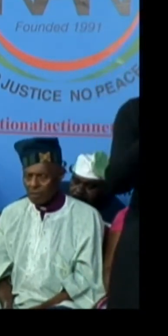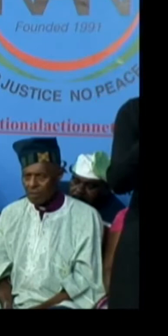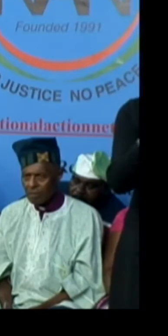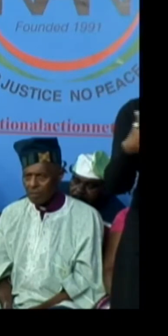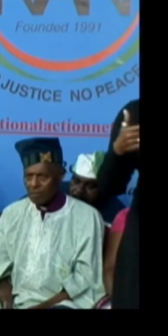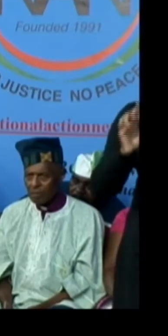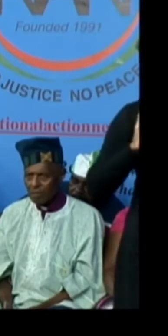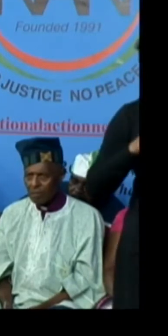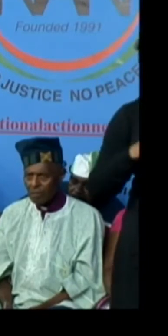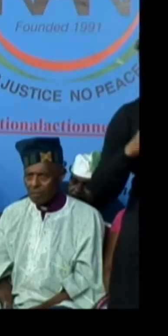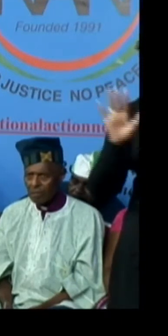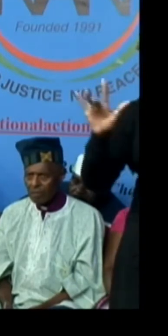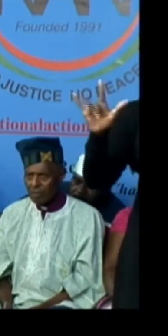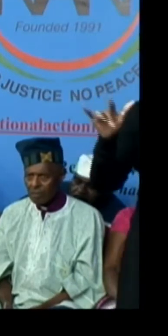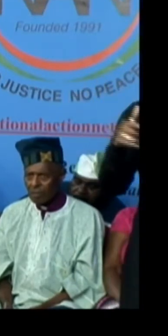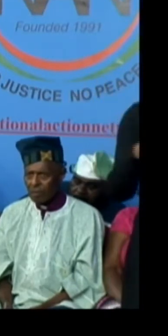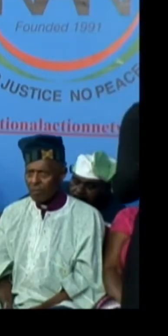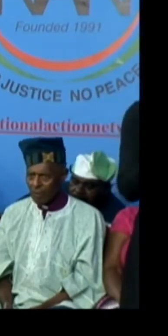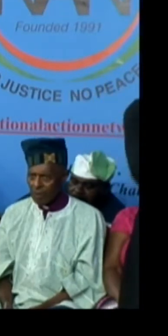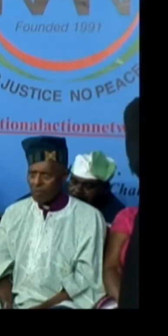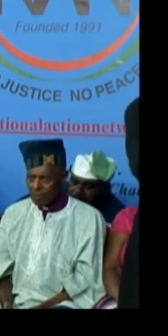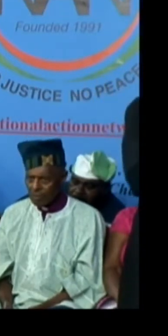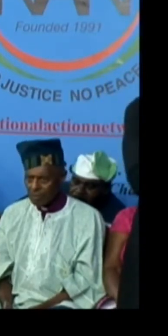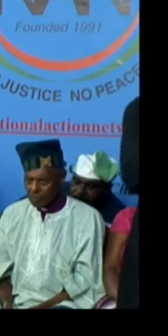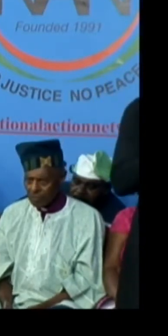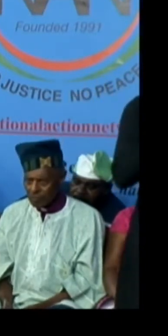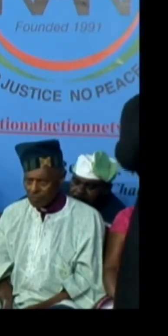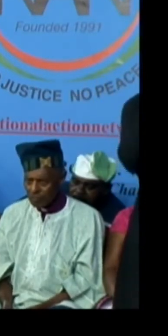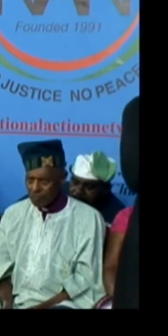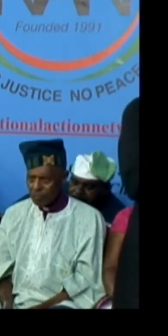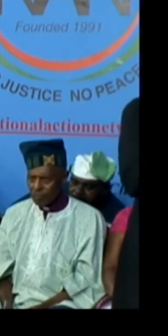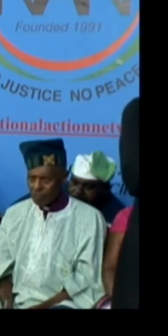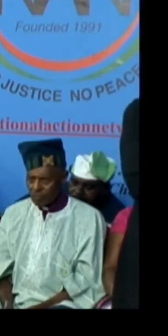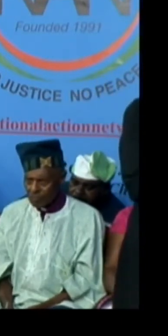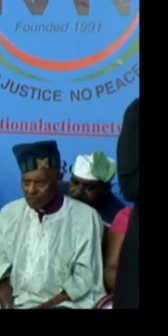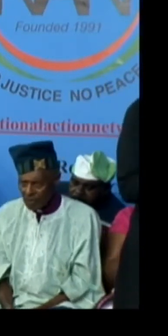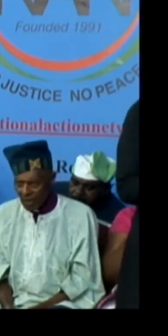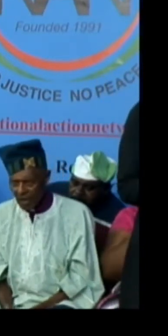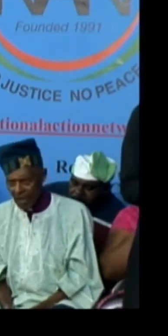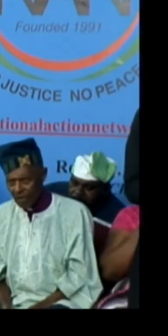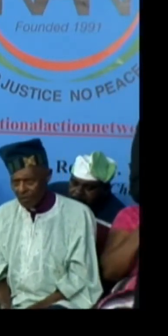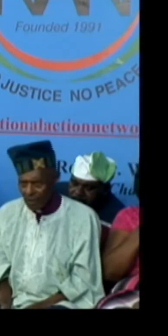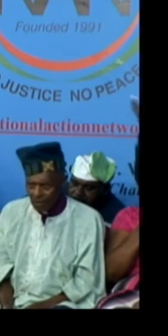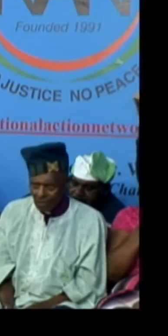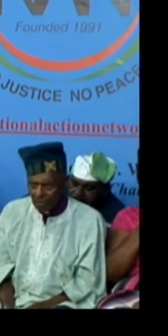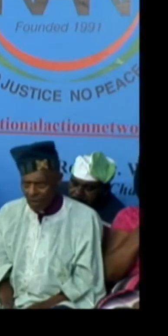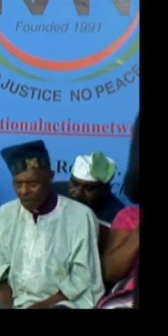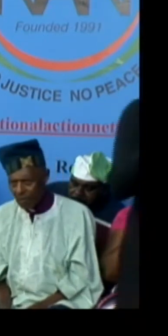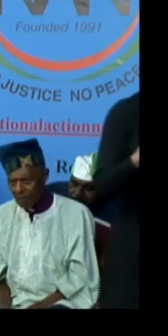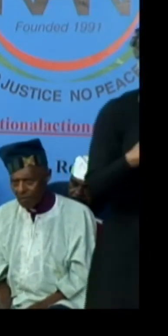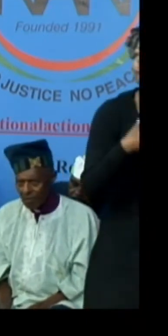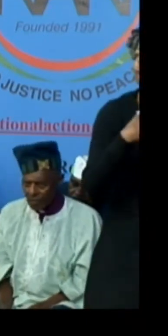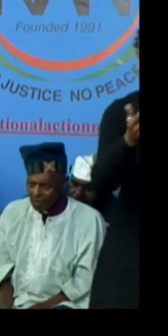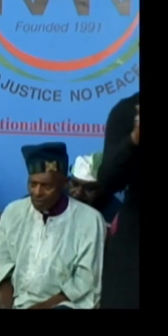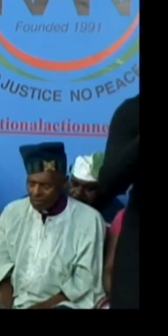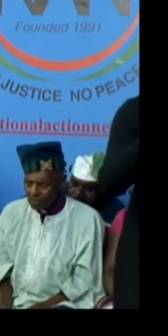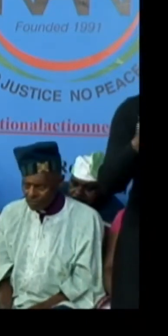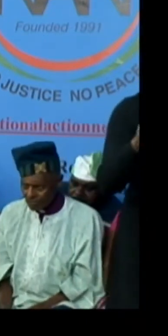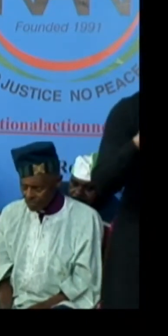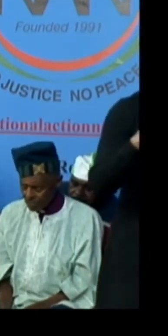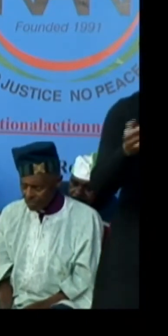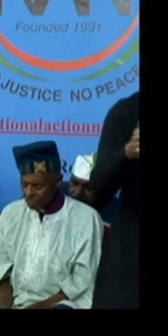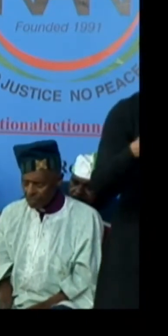matter what they do to you, I can bring you back anyhow. The